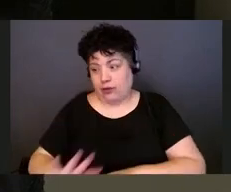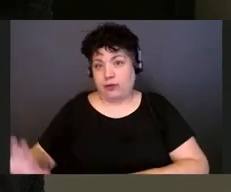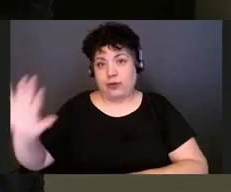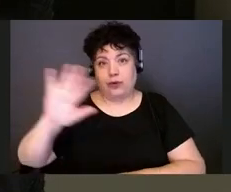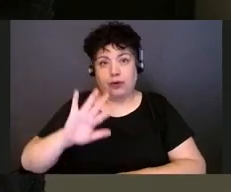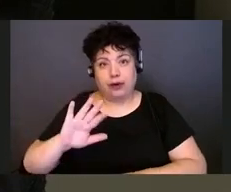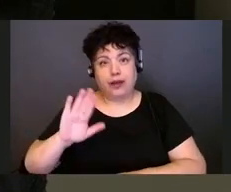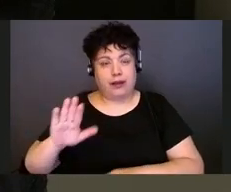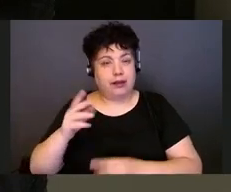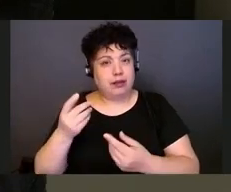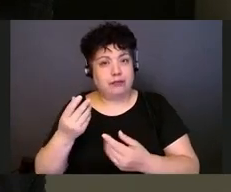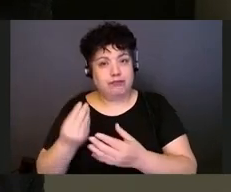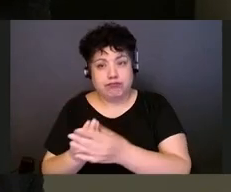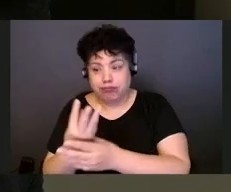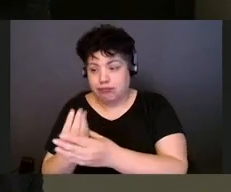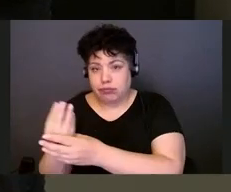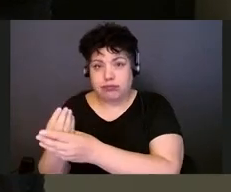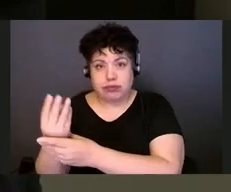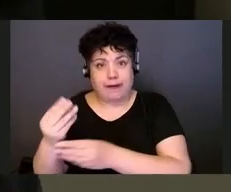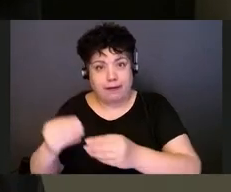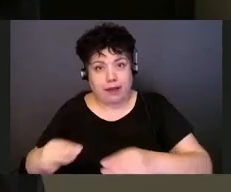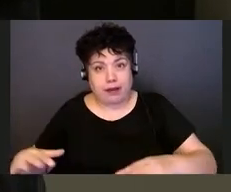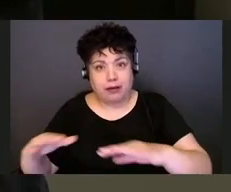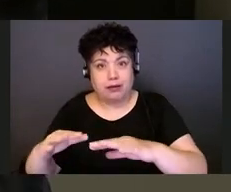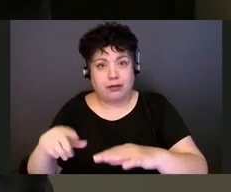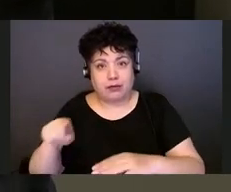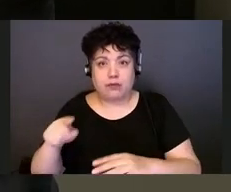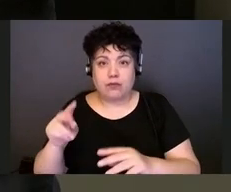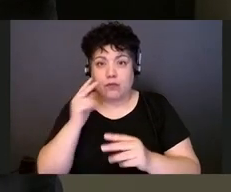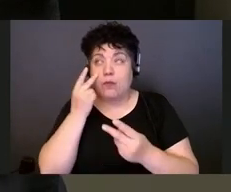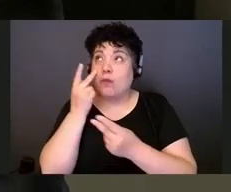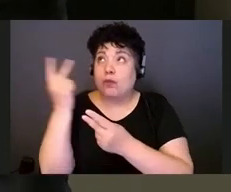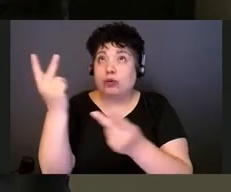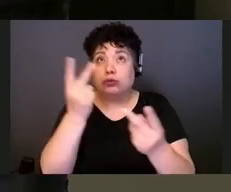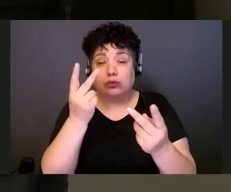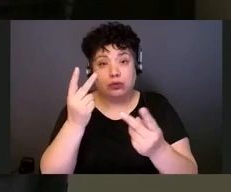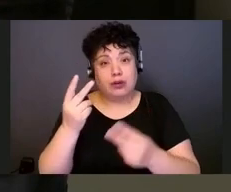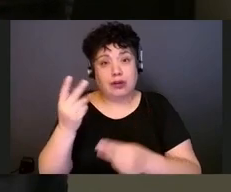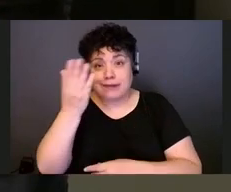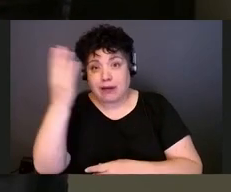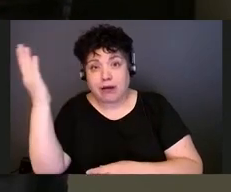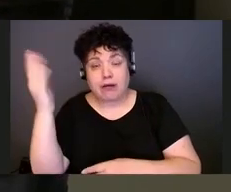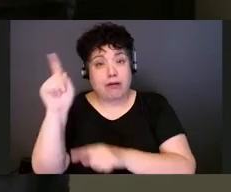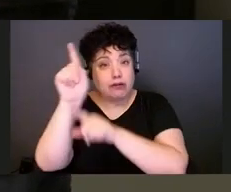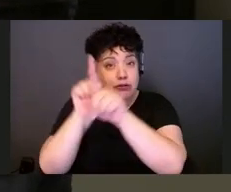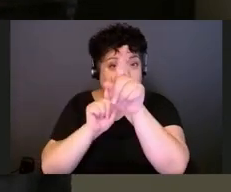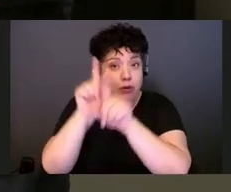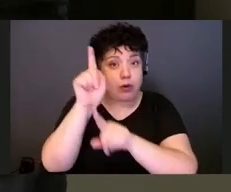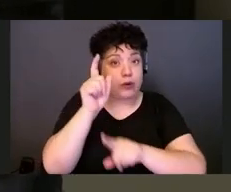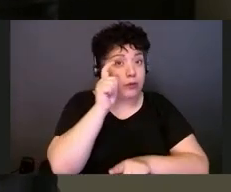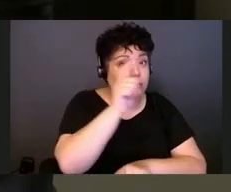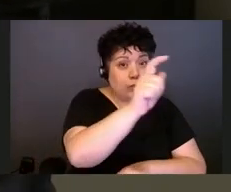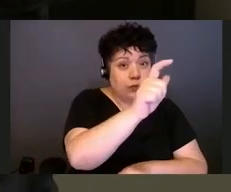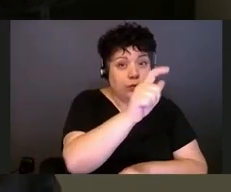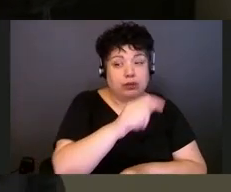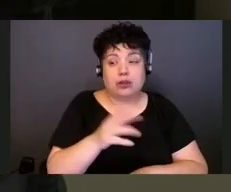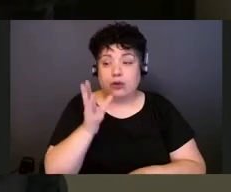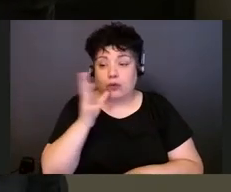land. They watched the sky, the stars, and the moon, our